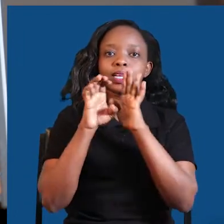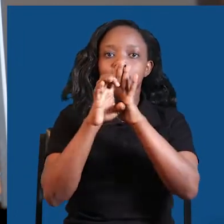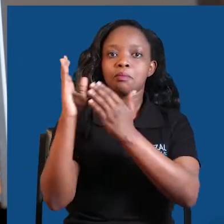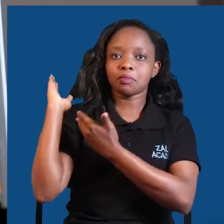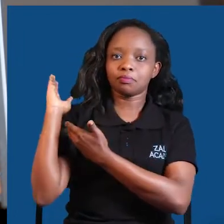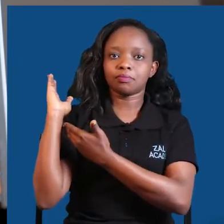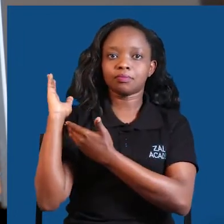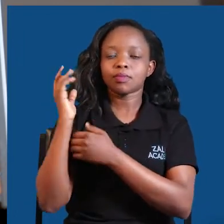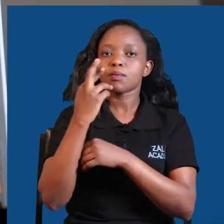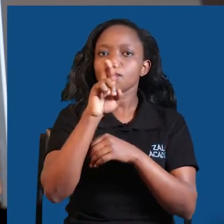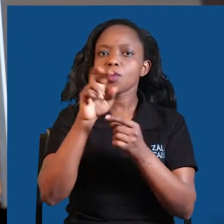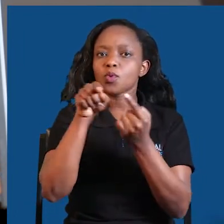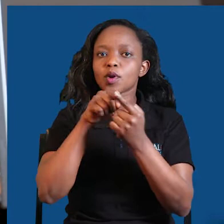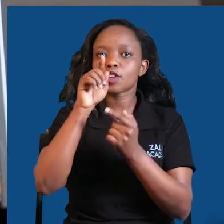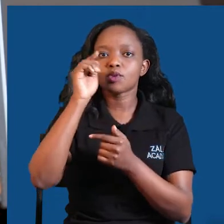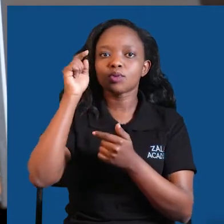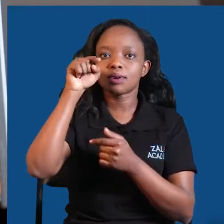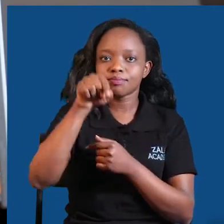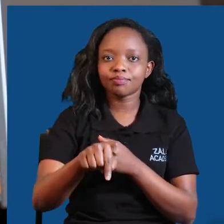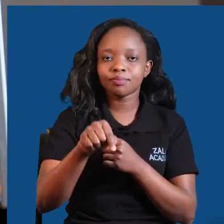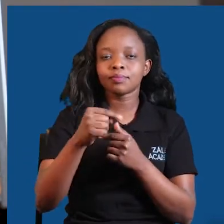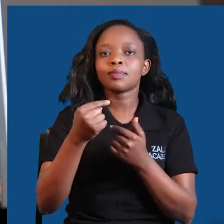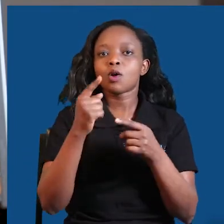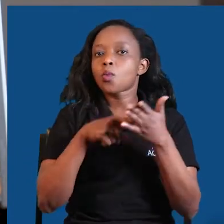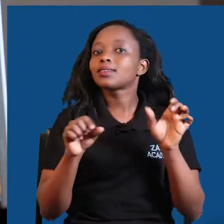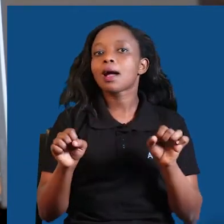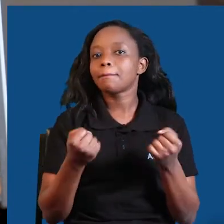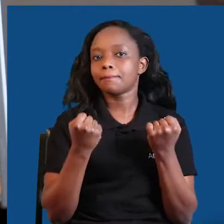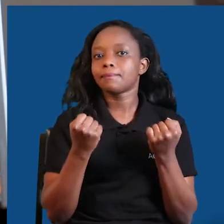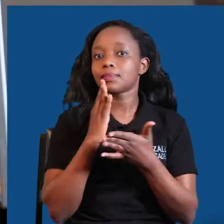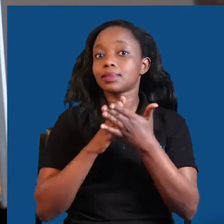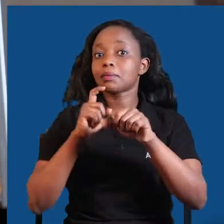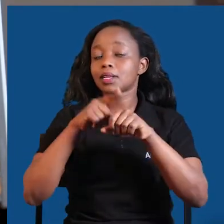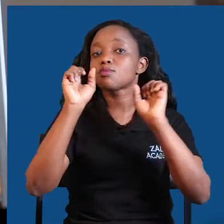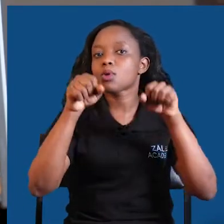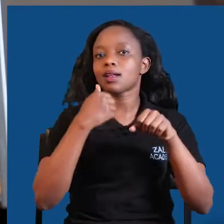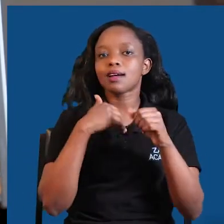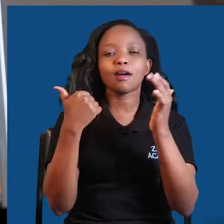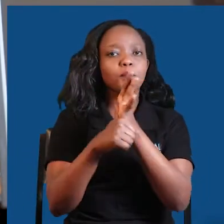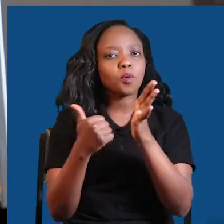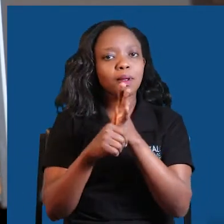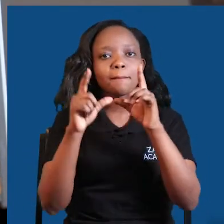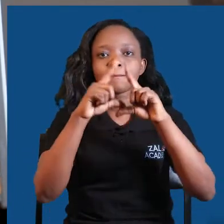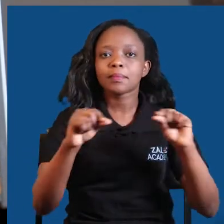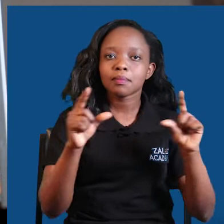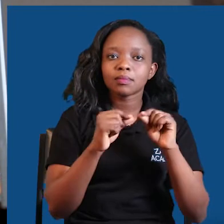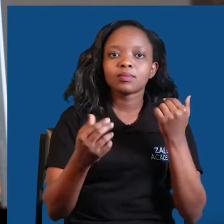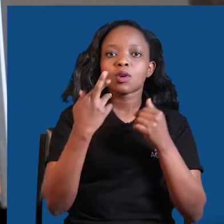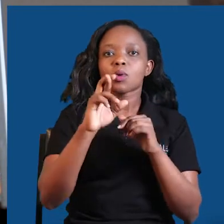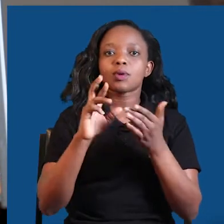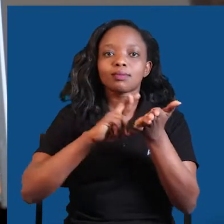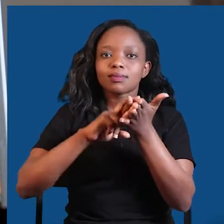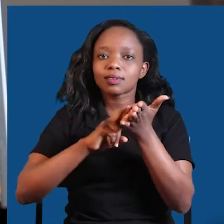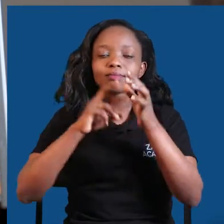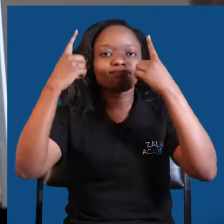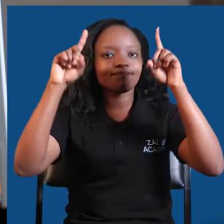this. In there. Or when you click on the button, what happens in there? Sometimes you can have an error message. Sometimes you can be